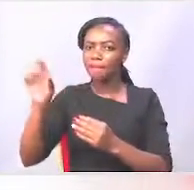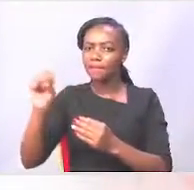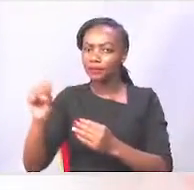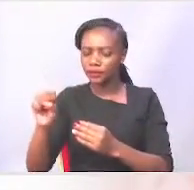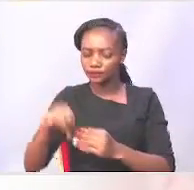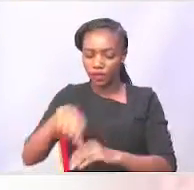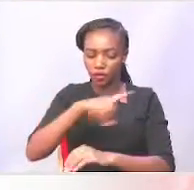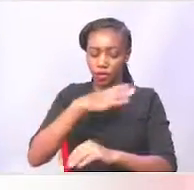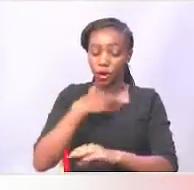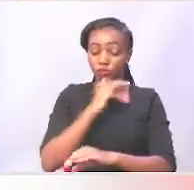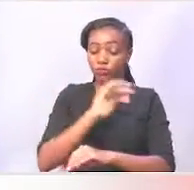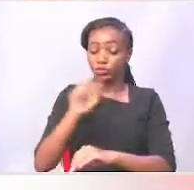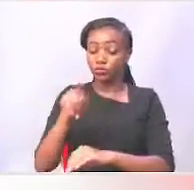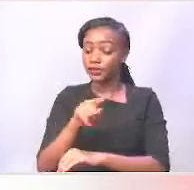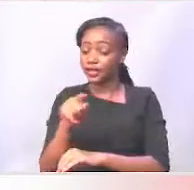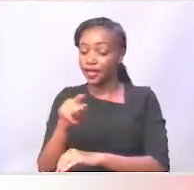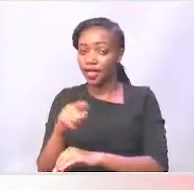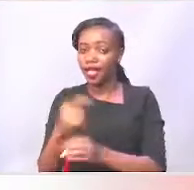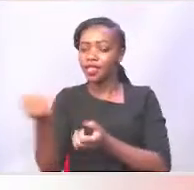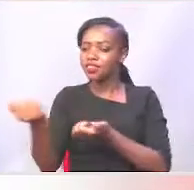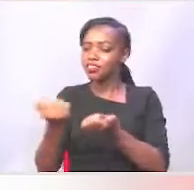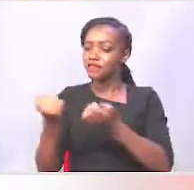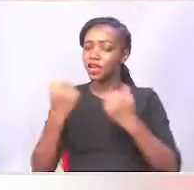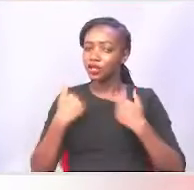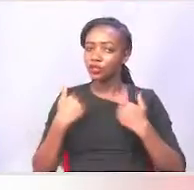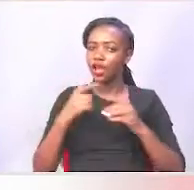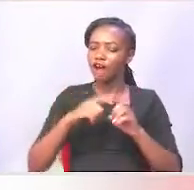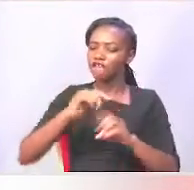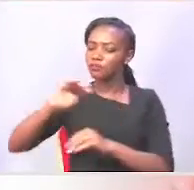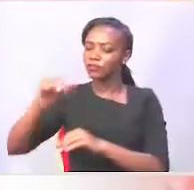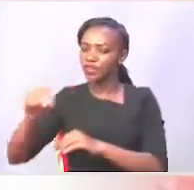kwa hi barabara z gi zinatoka